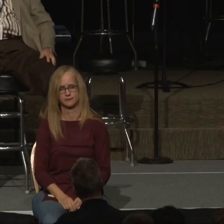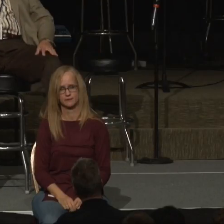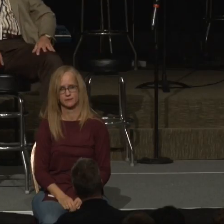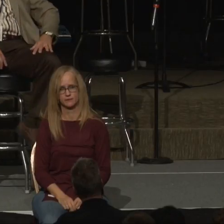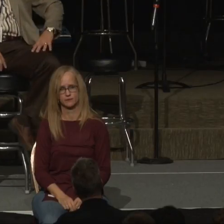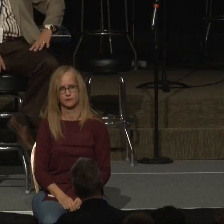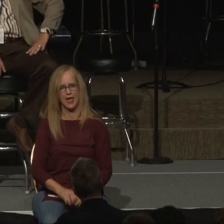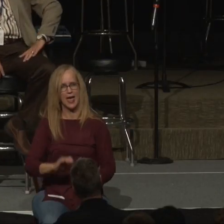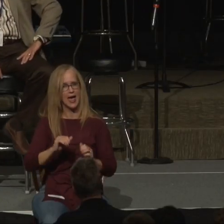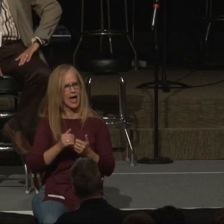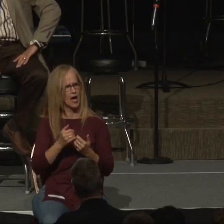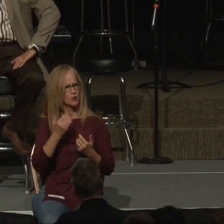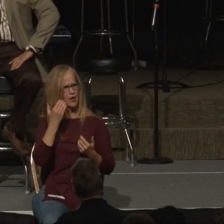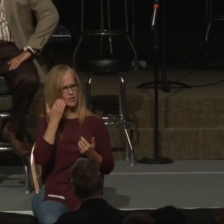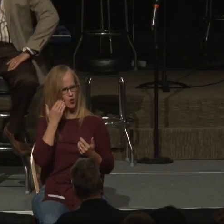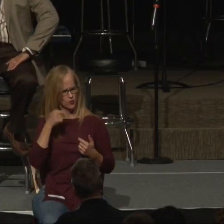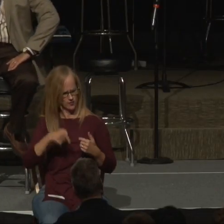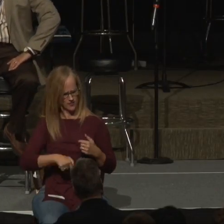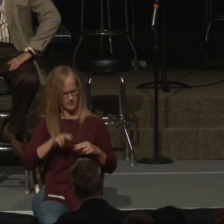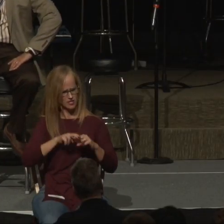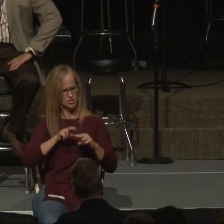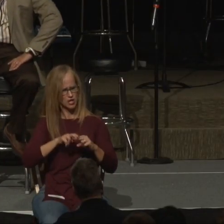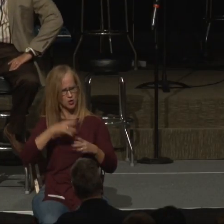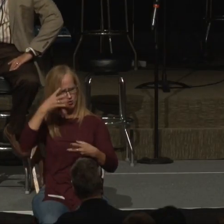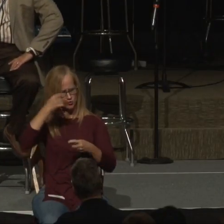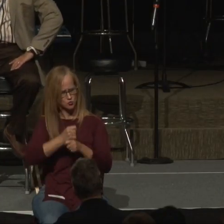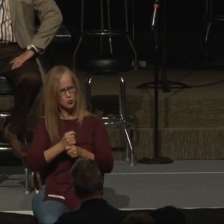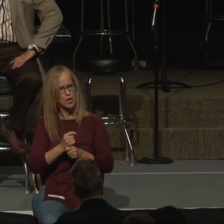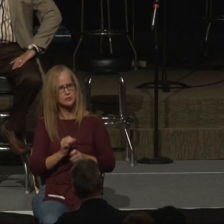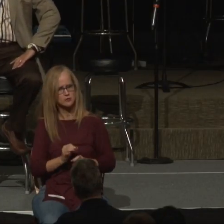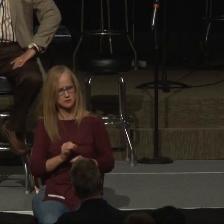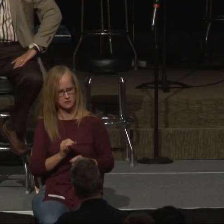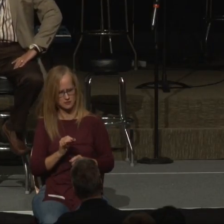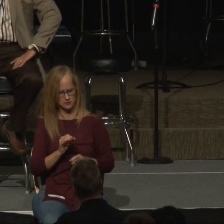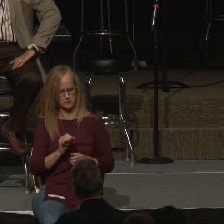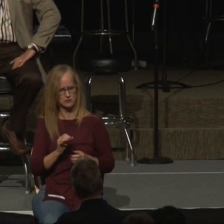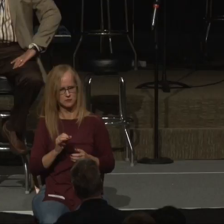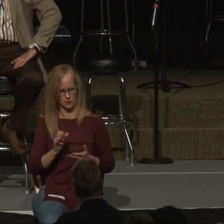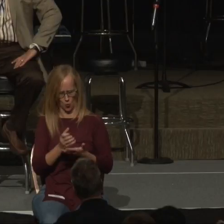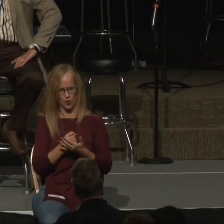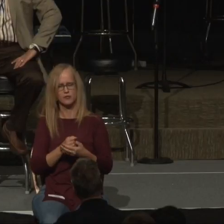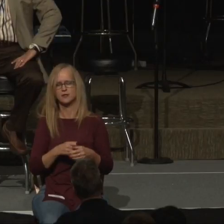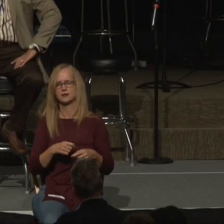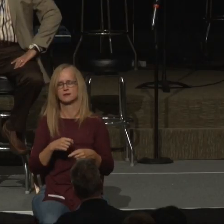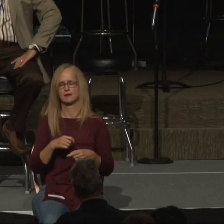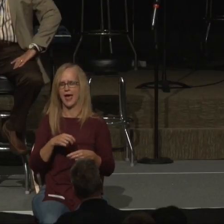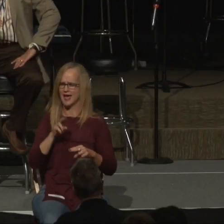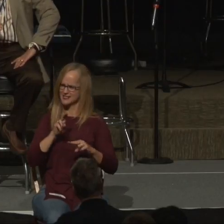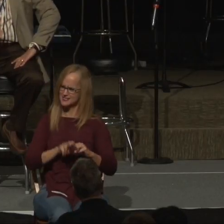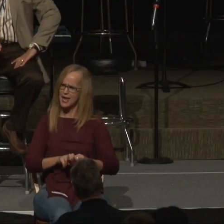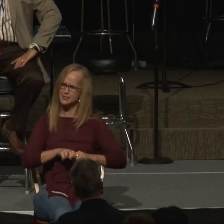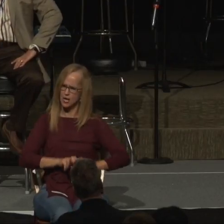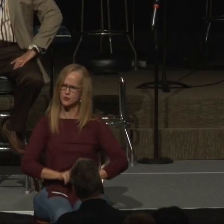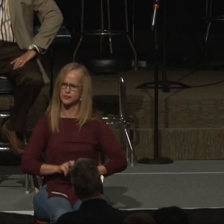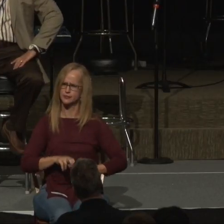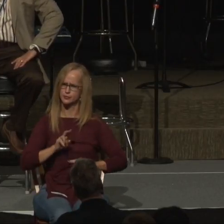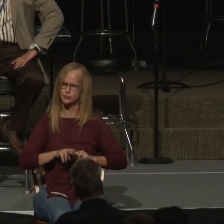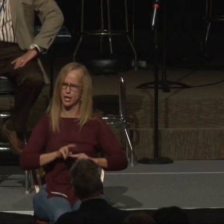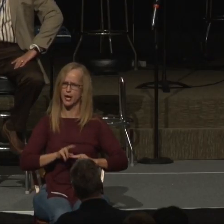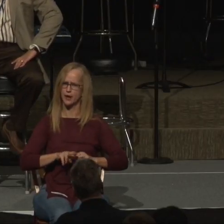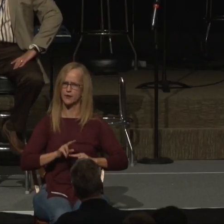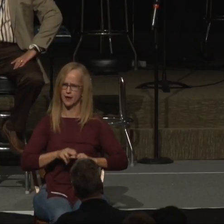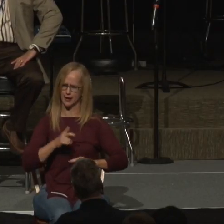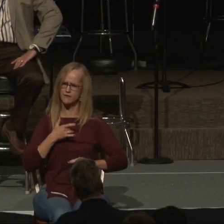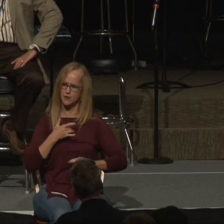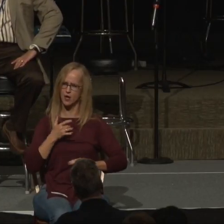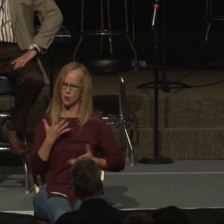Now, how did I come to know the chair was trustworthy? Well, at some point in my life, I sat down in one, and I kind of got the feel for what it